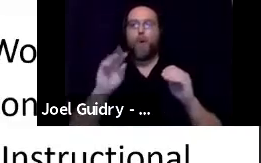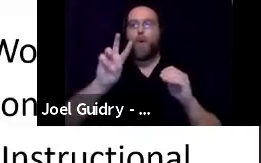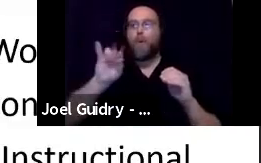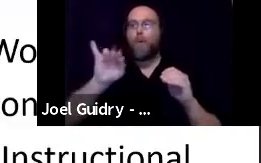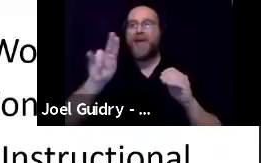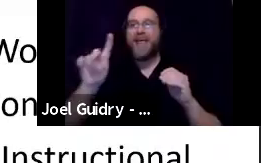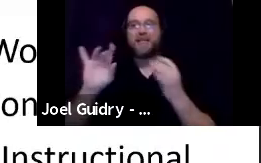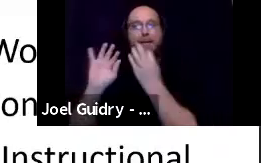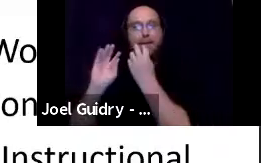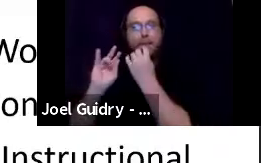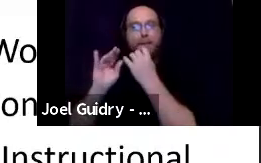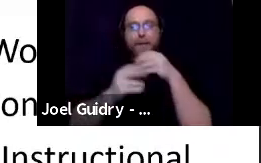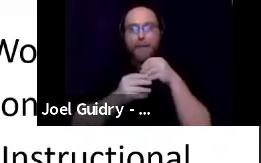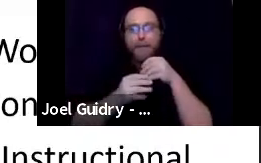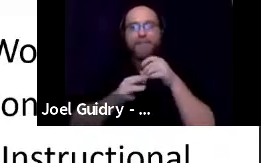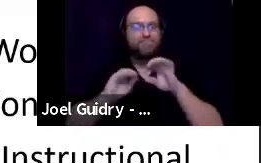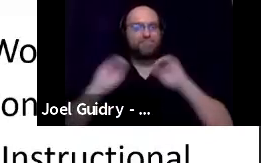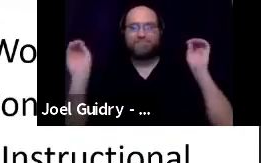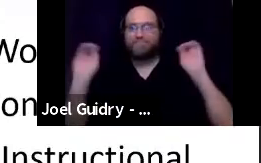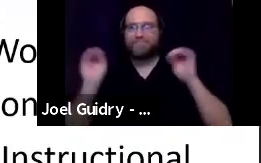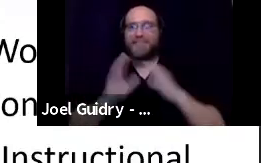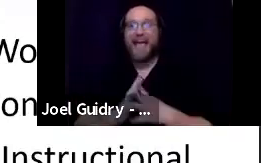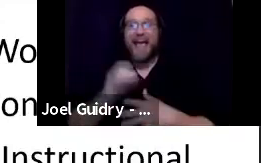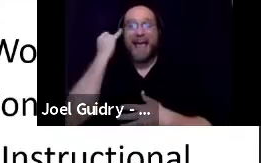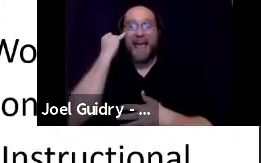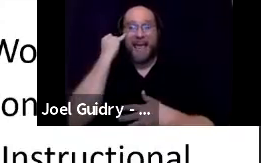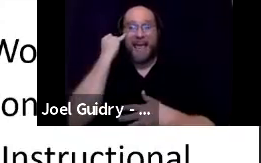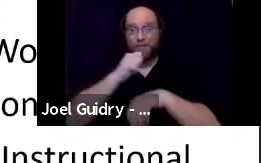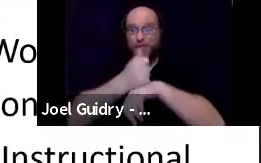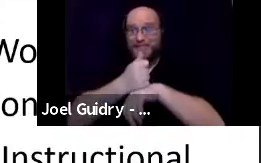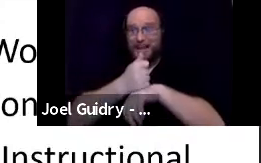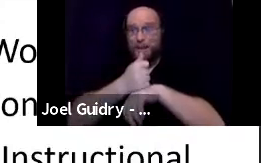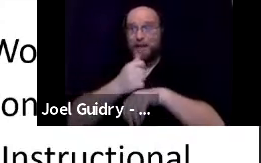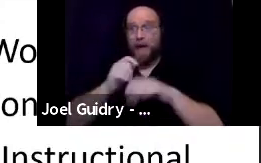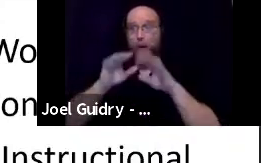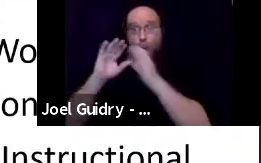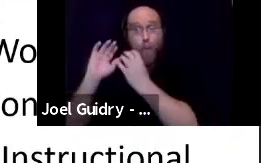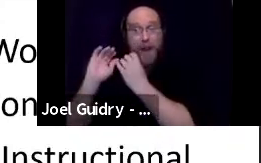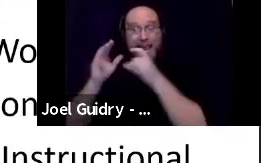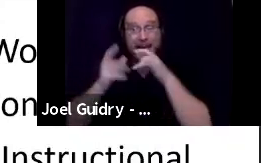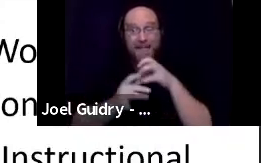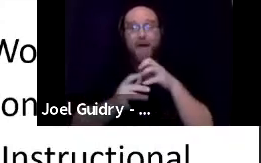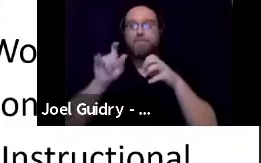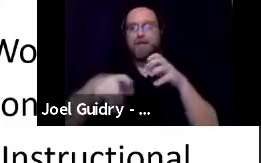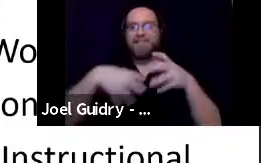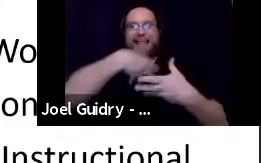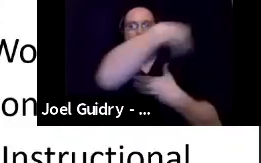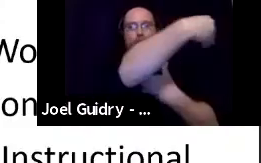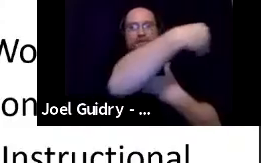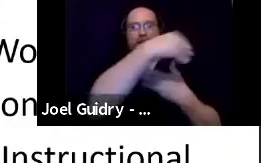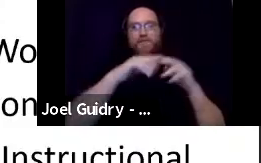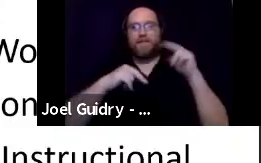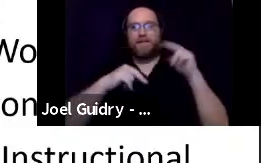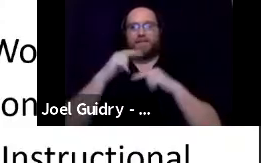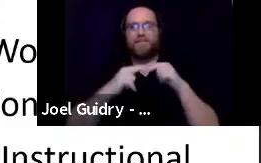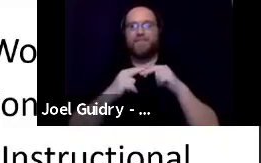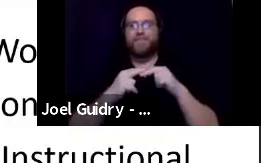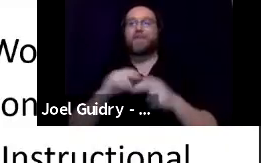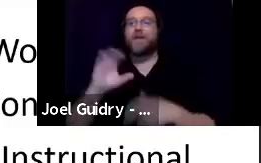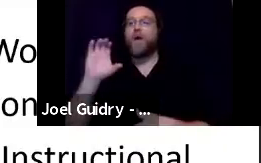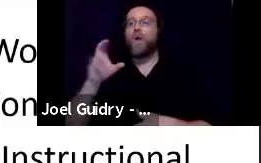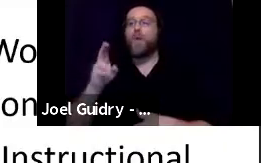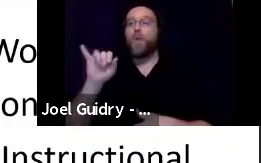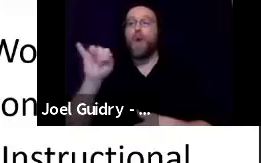of students together to perform on those instruments, it be outside. Choir may not occur in person,